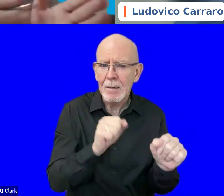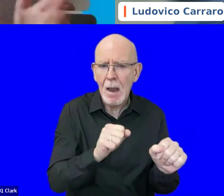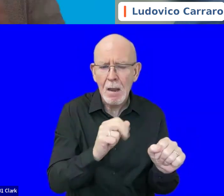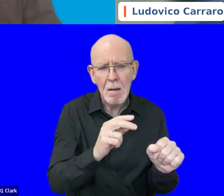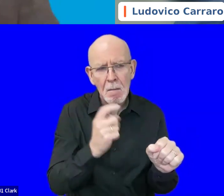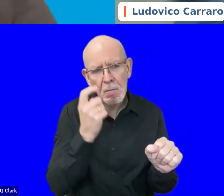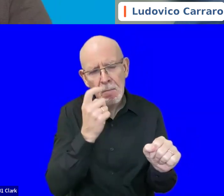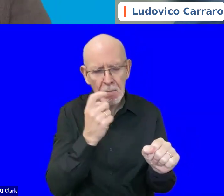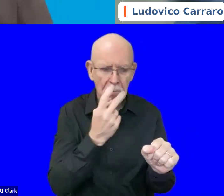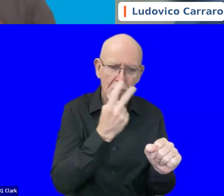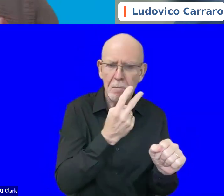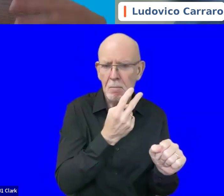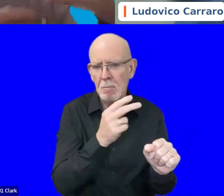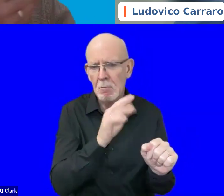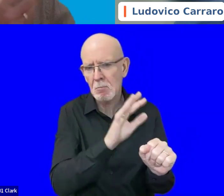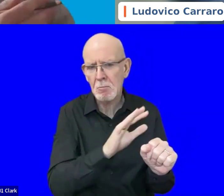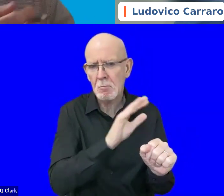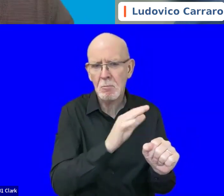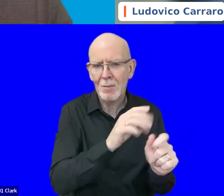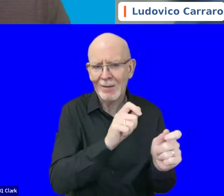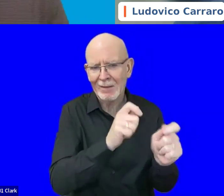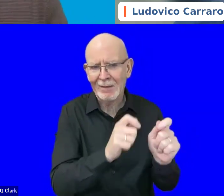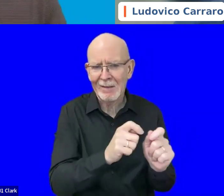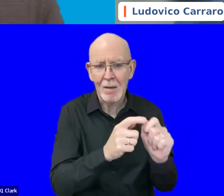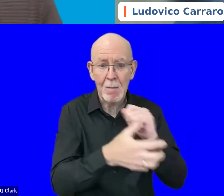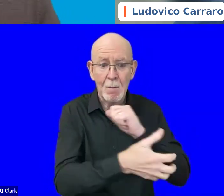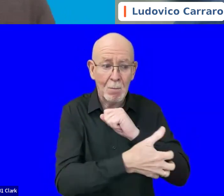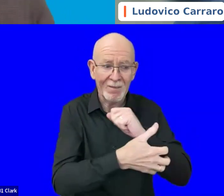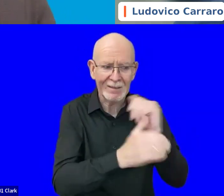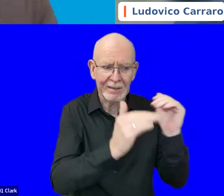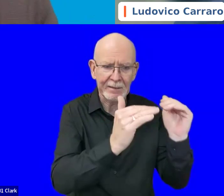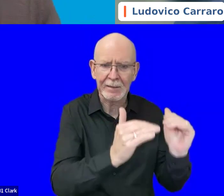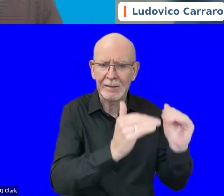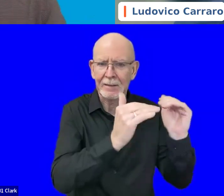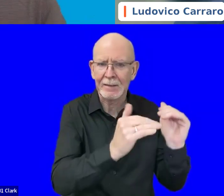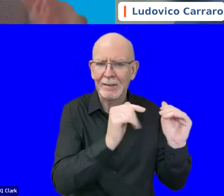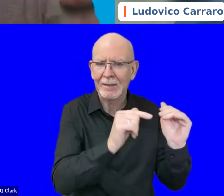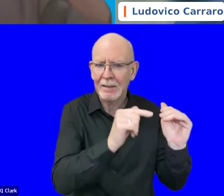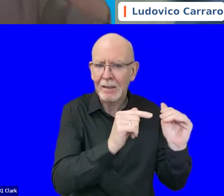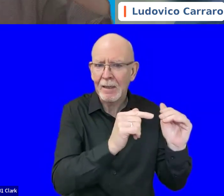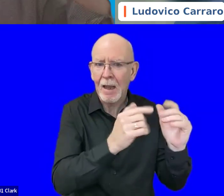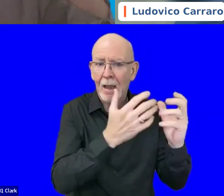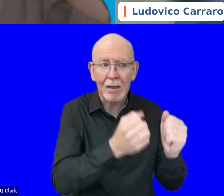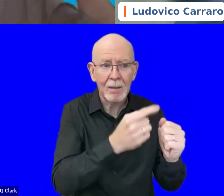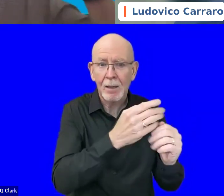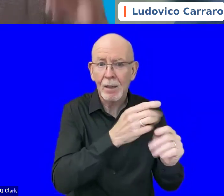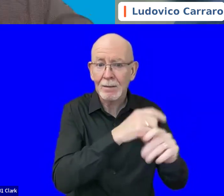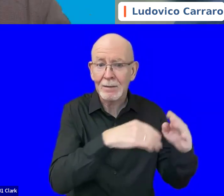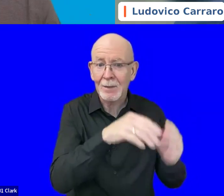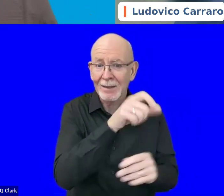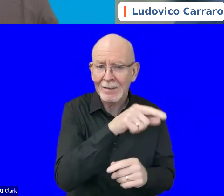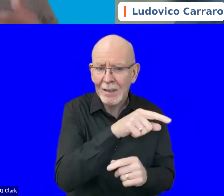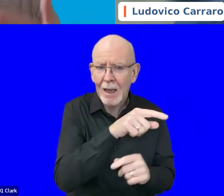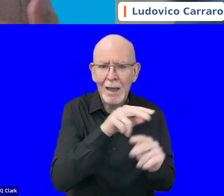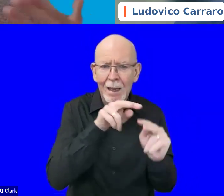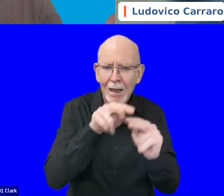at the diversity of persons with disability rather than an average. And Daniel answered related